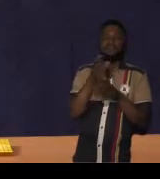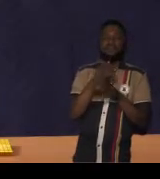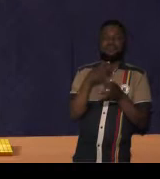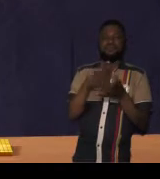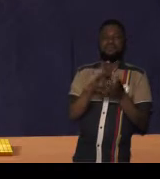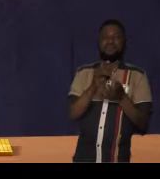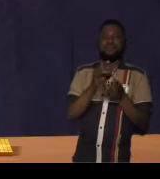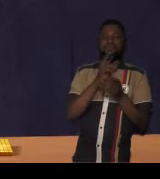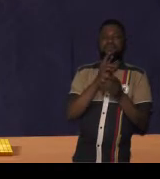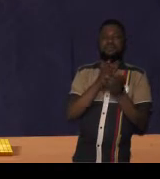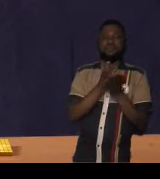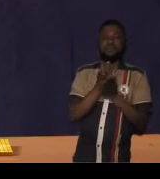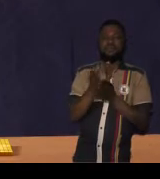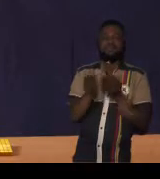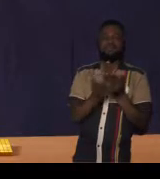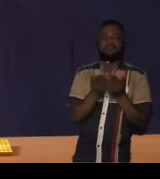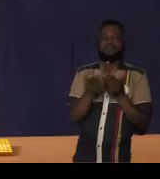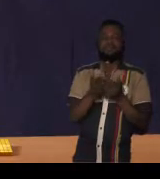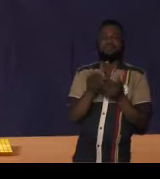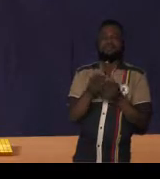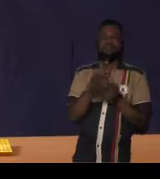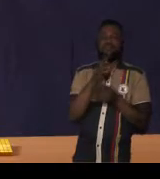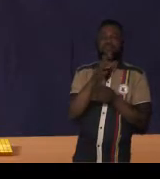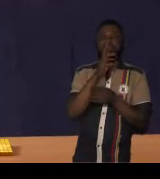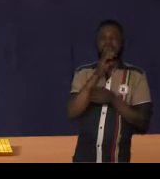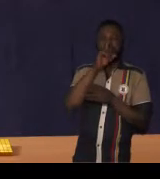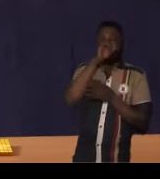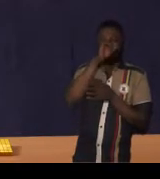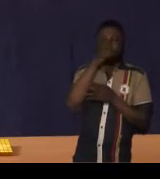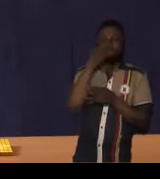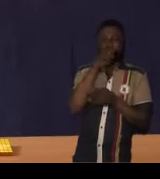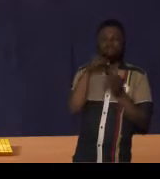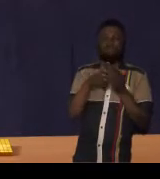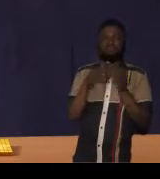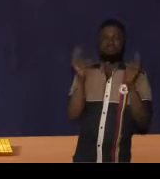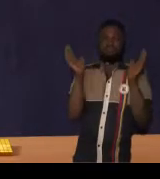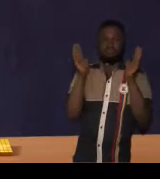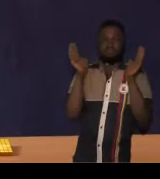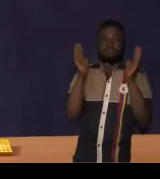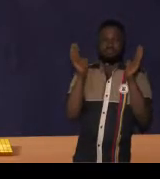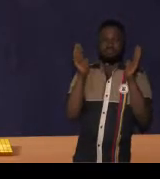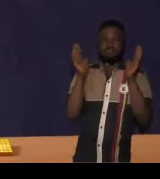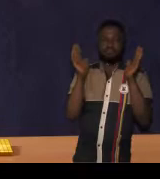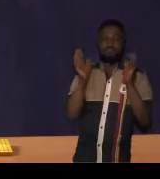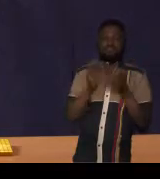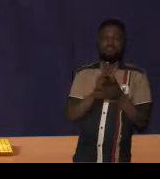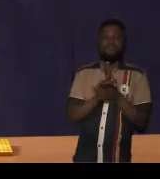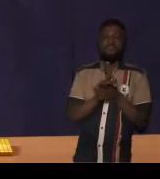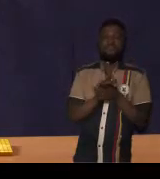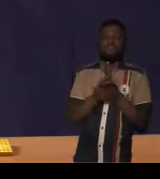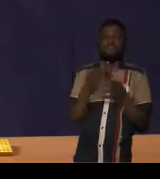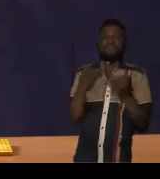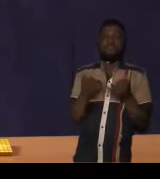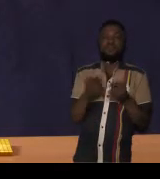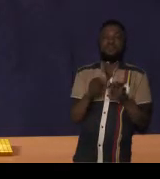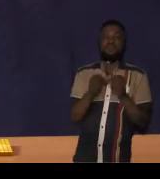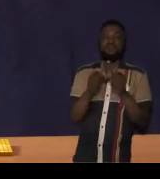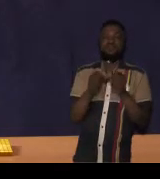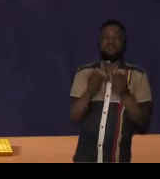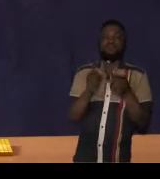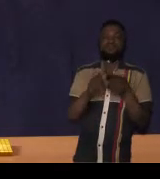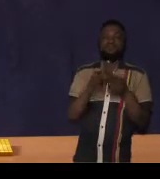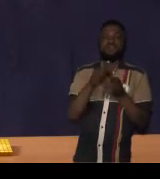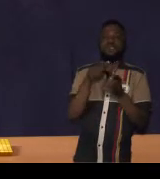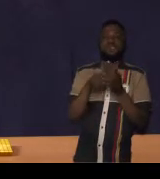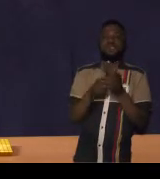this one right because it was easy. And as well, you are smart. And for this, I will celebrate you with a chair. Now, moving on